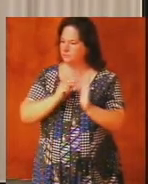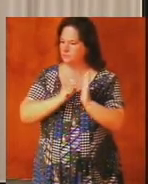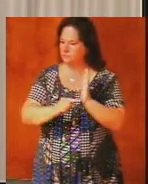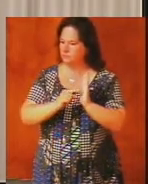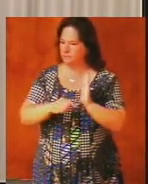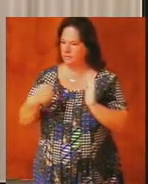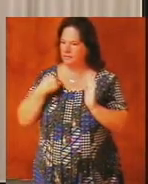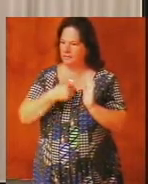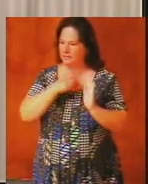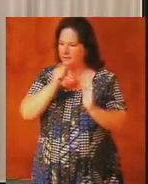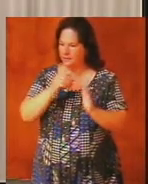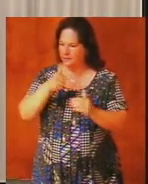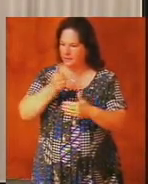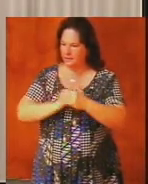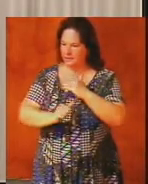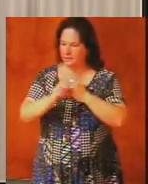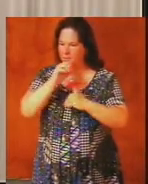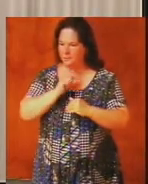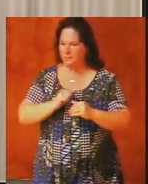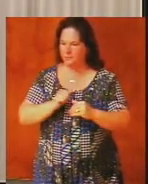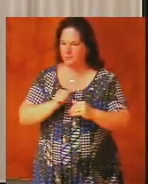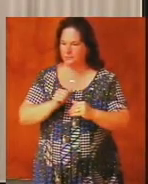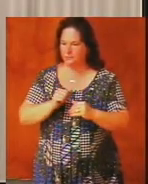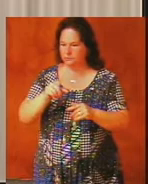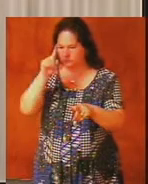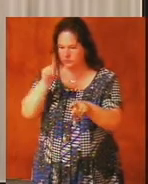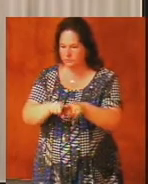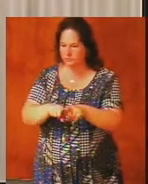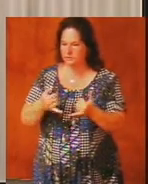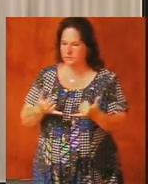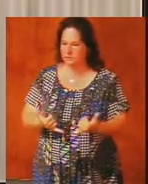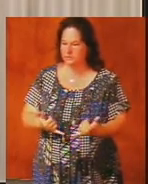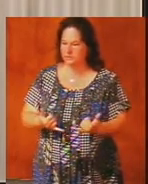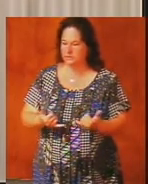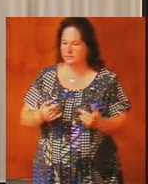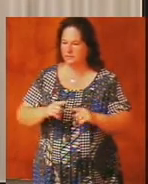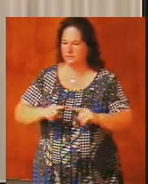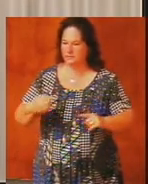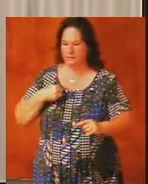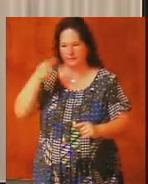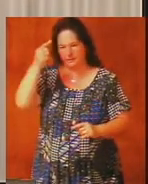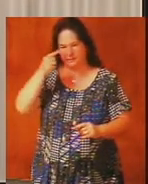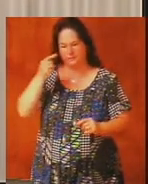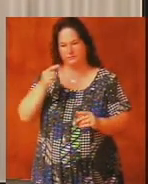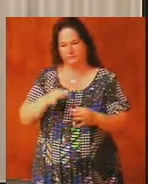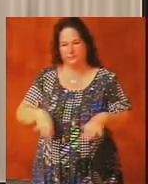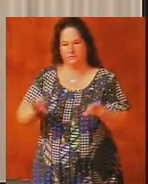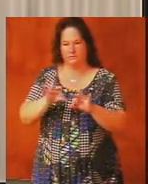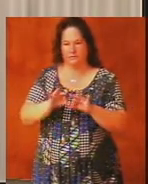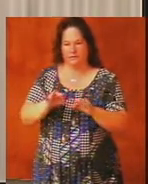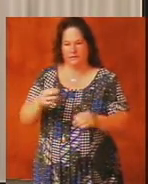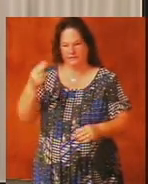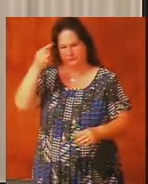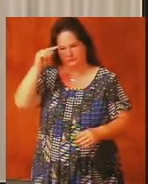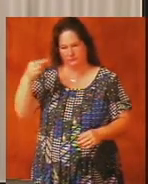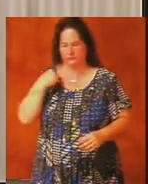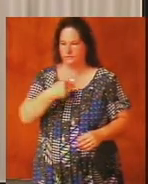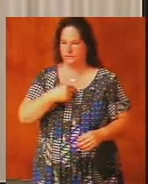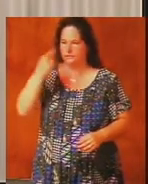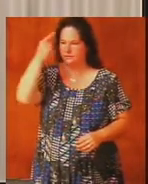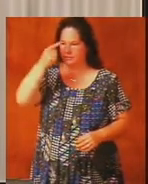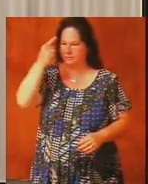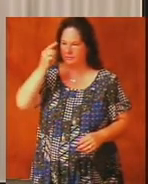not living under that old covenant today, I think it's worthy of our consideration to note this